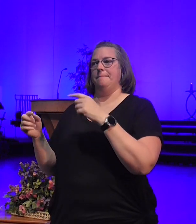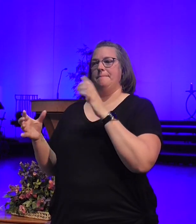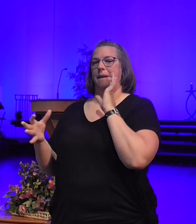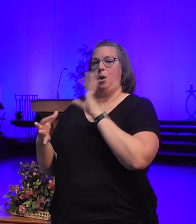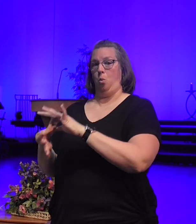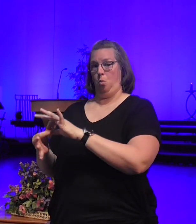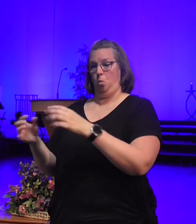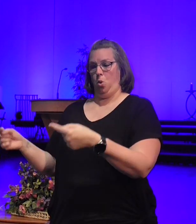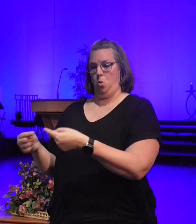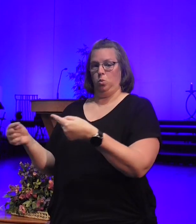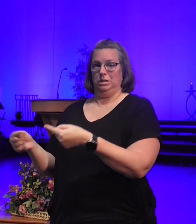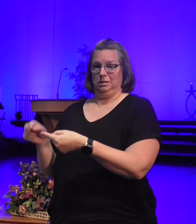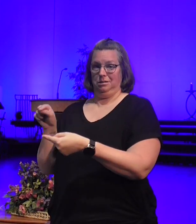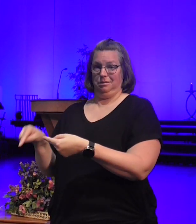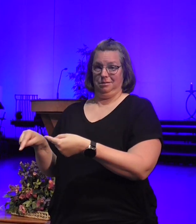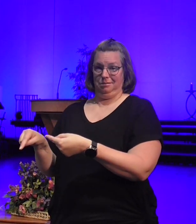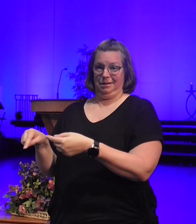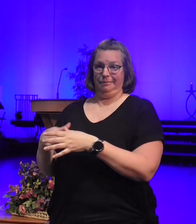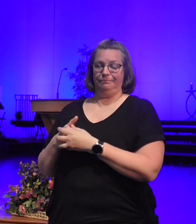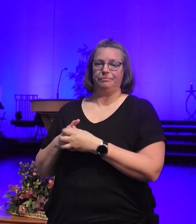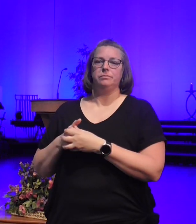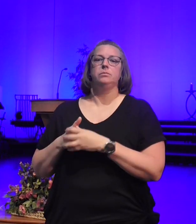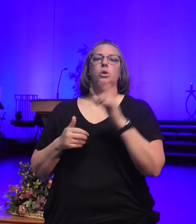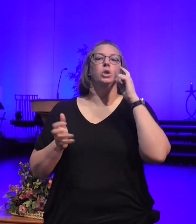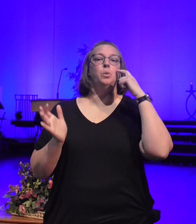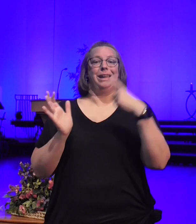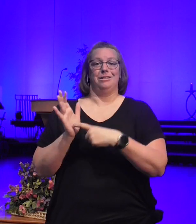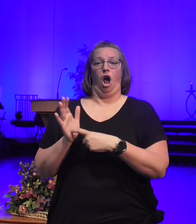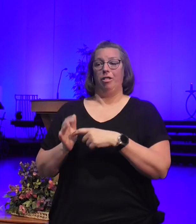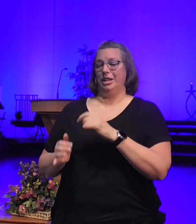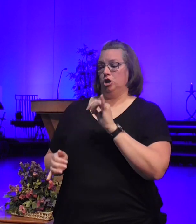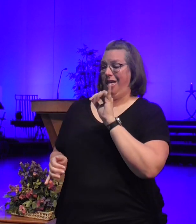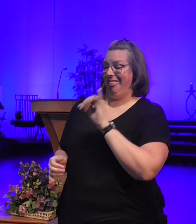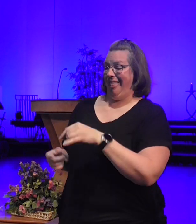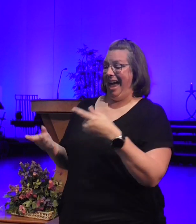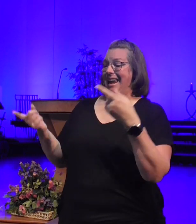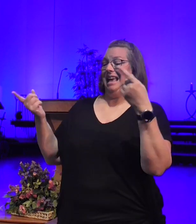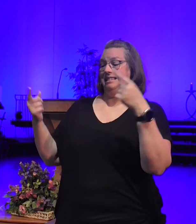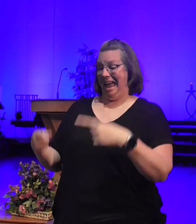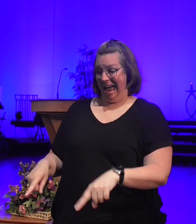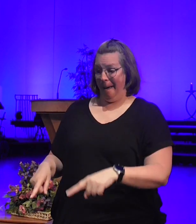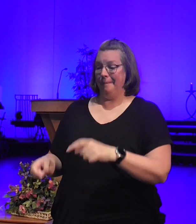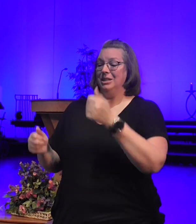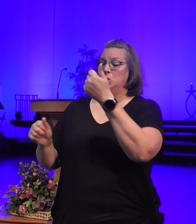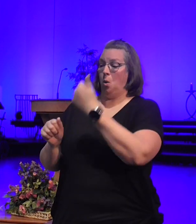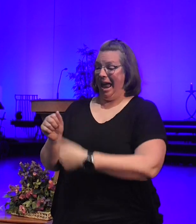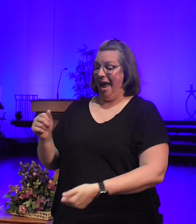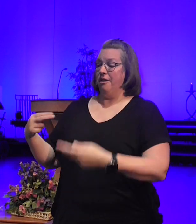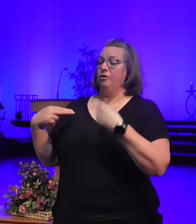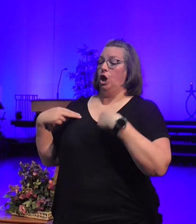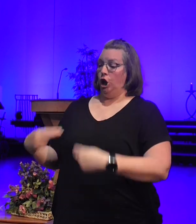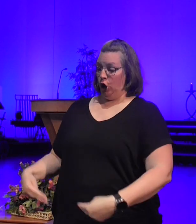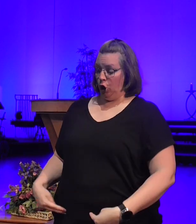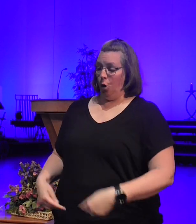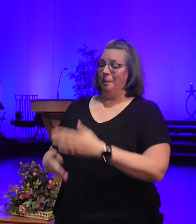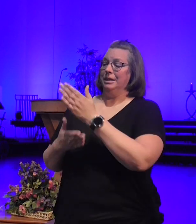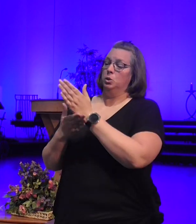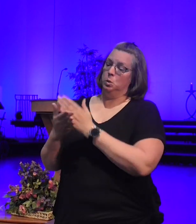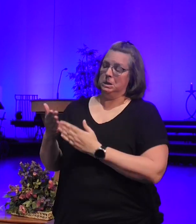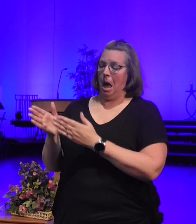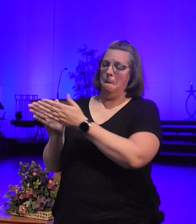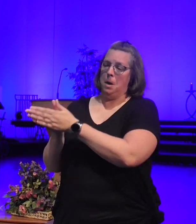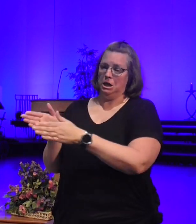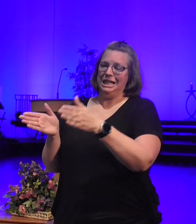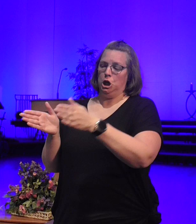what we acknowledge is that that has happened to just about every human being on this planet to some degree or